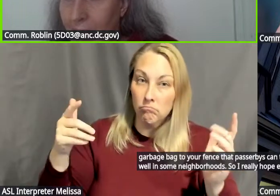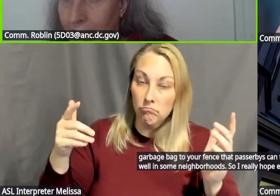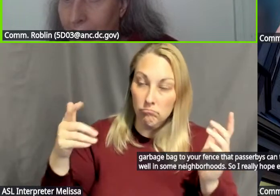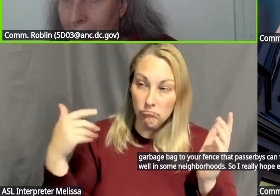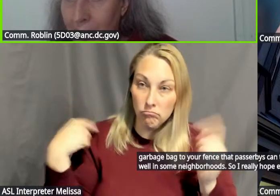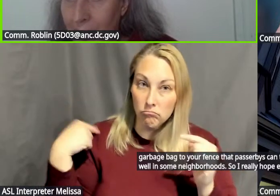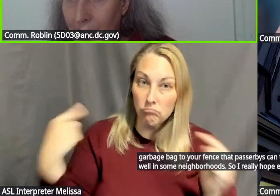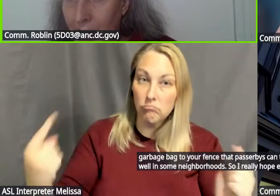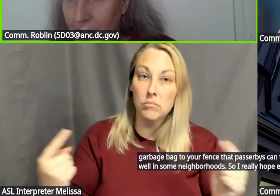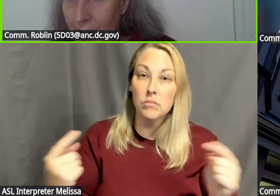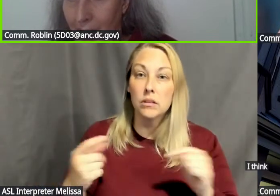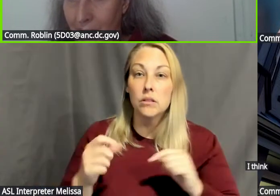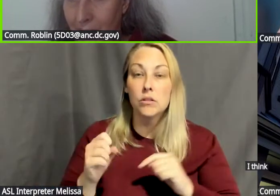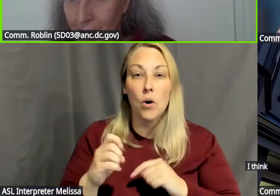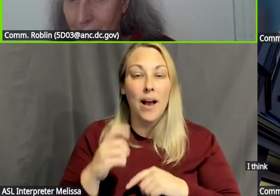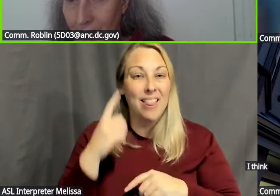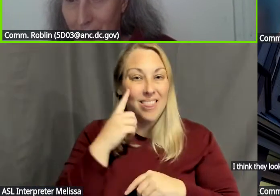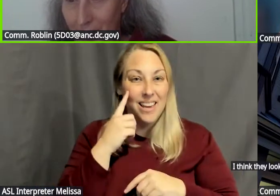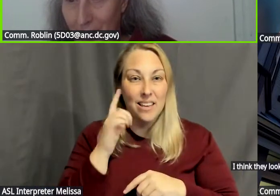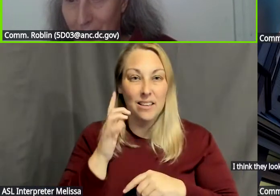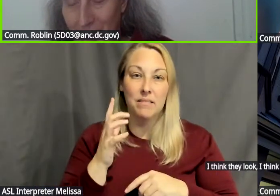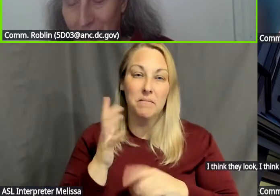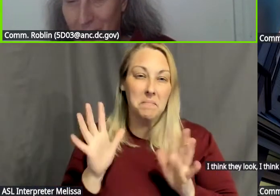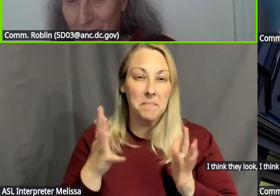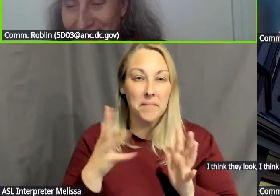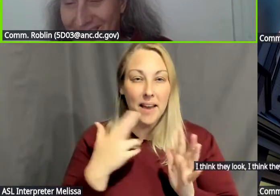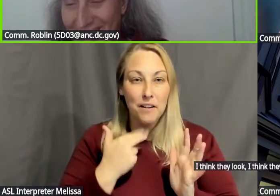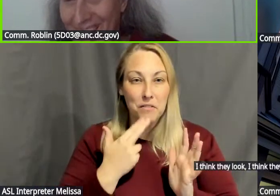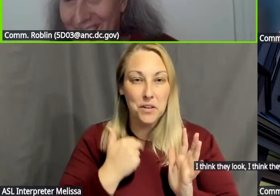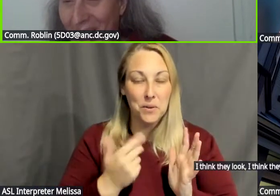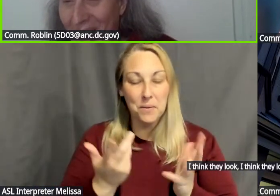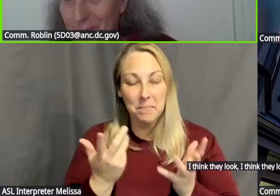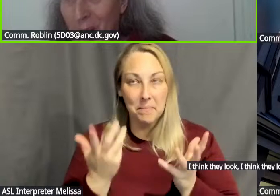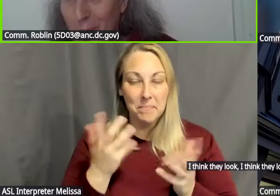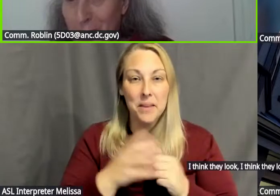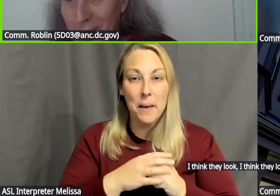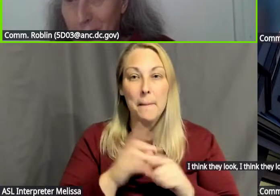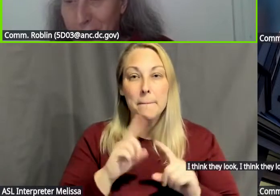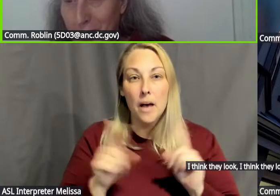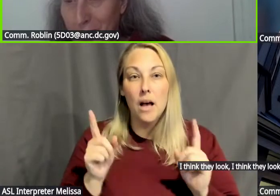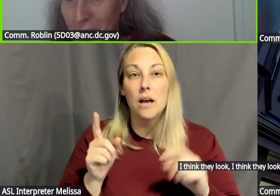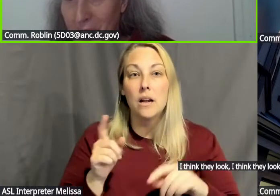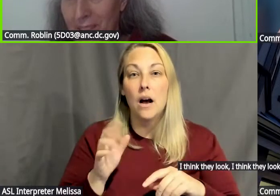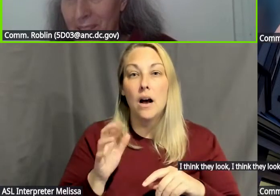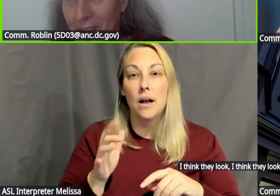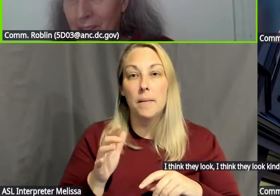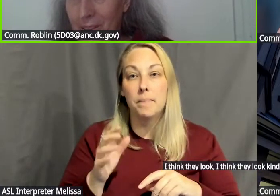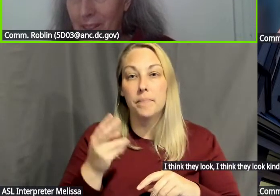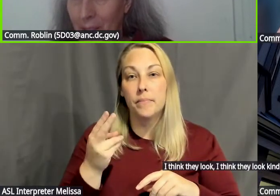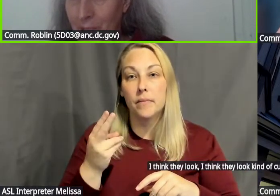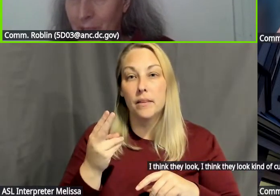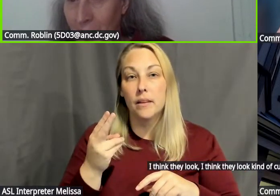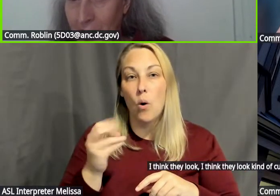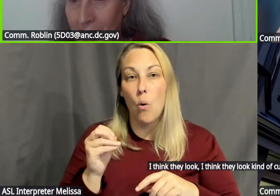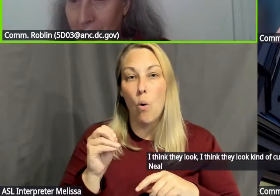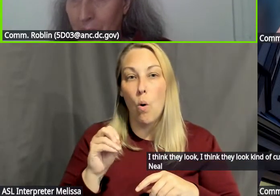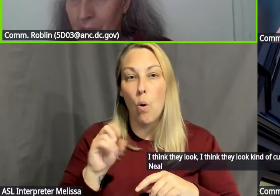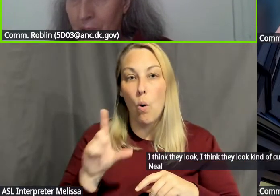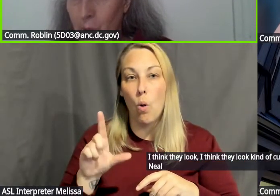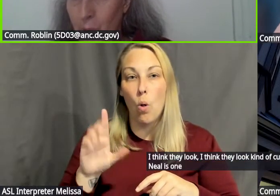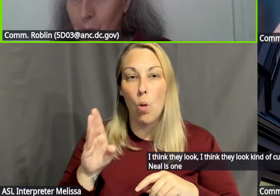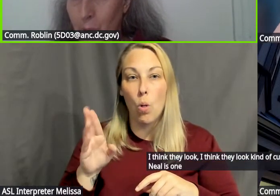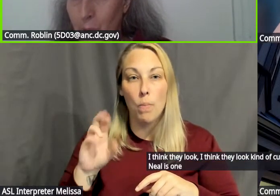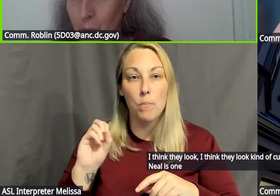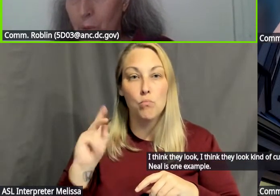And I think they look kind of cute. Holbrook from Florida to Neil is one example. They're